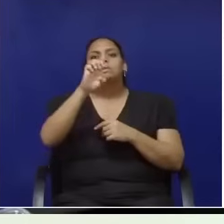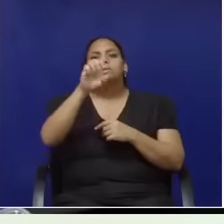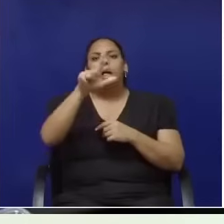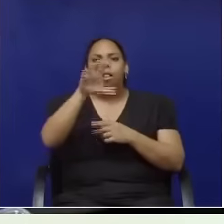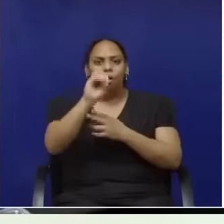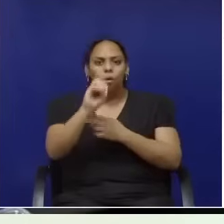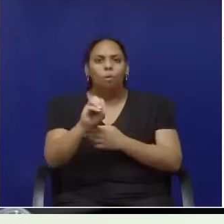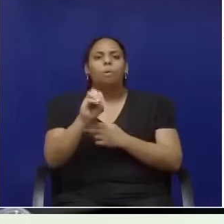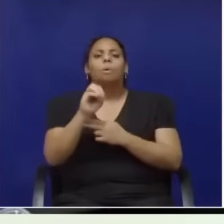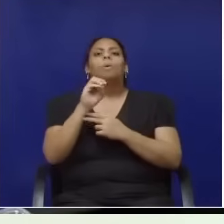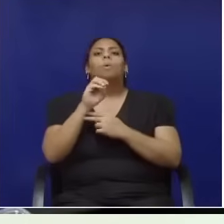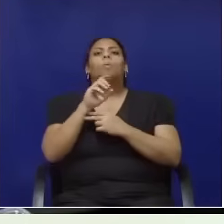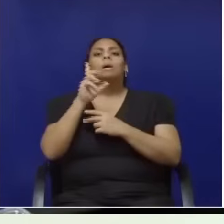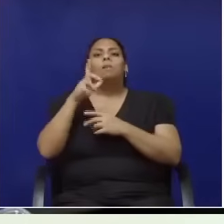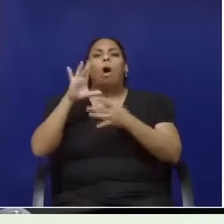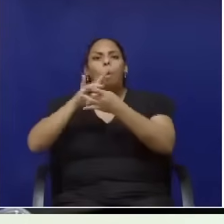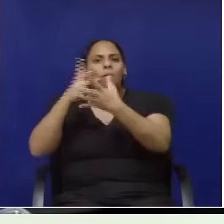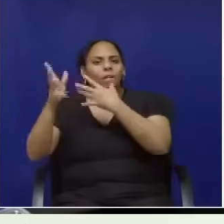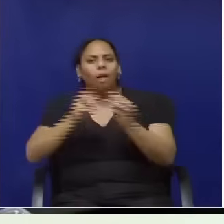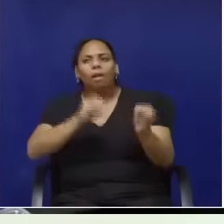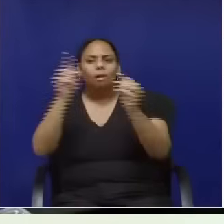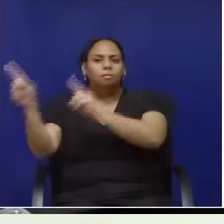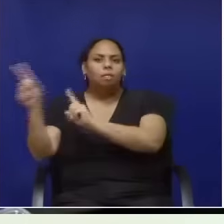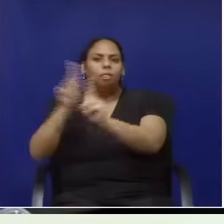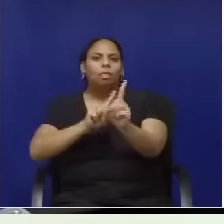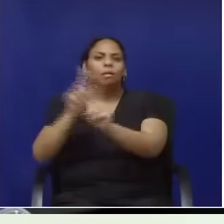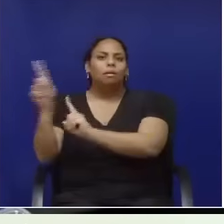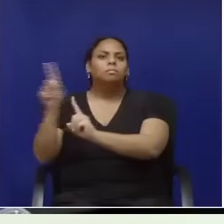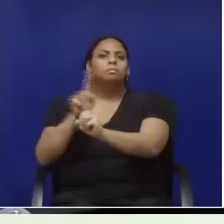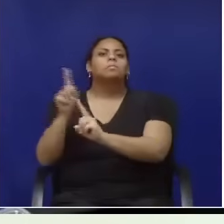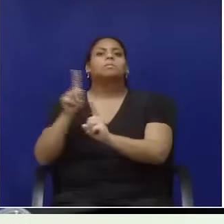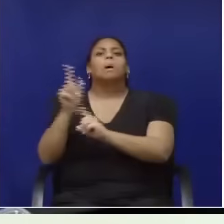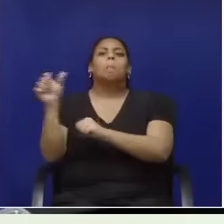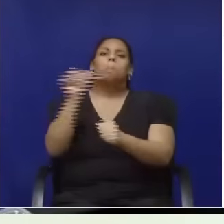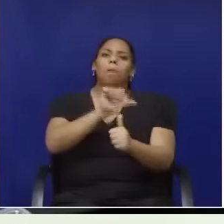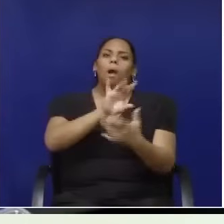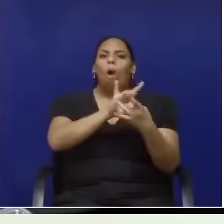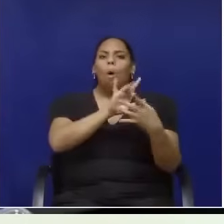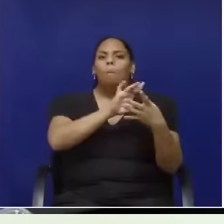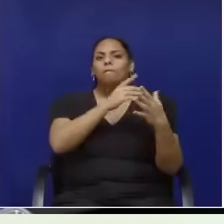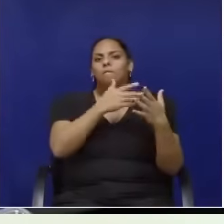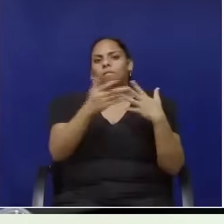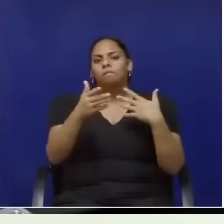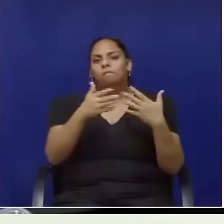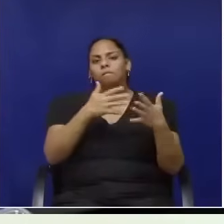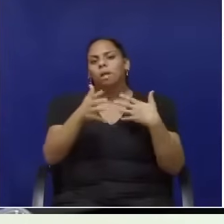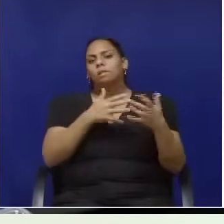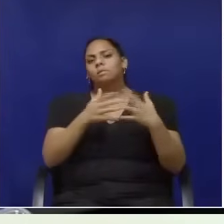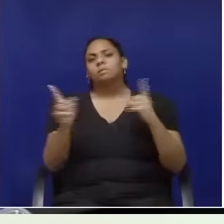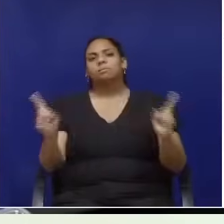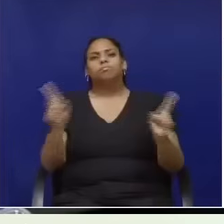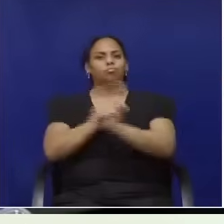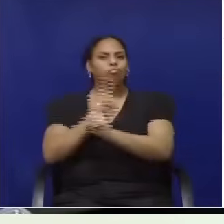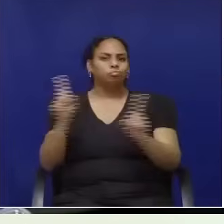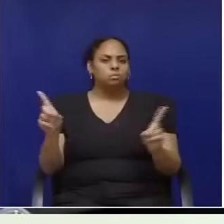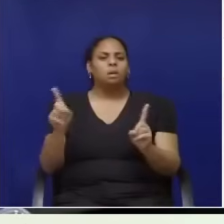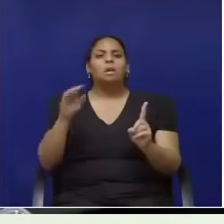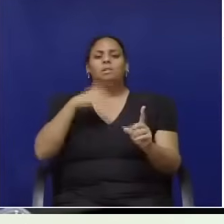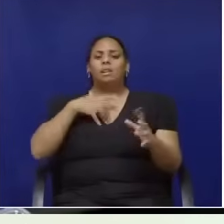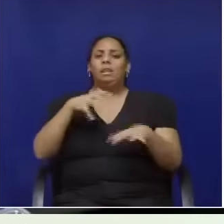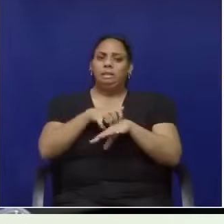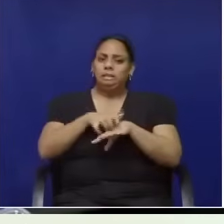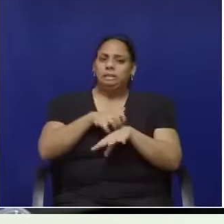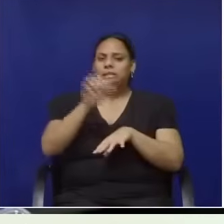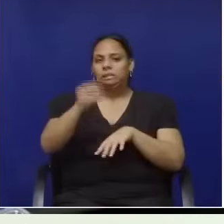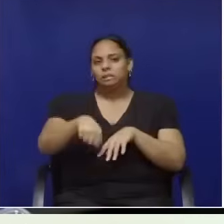submits it to Home Affairs sends it back to DERCO sends it back to the mission. Is really frustrating, Minister. So what measures